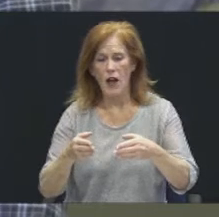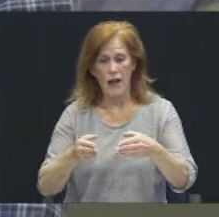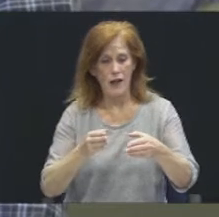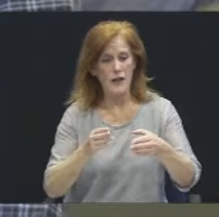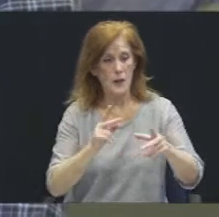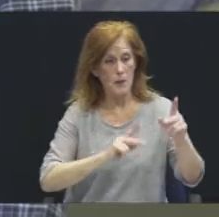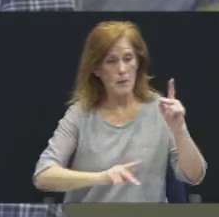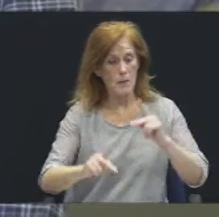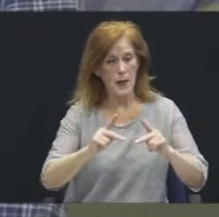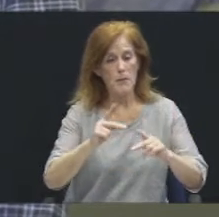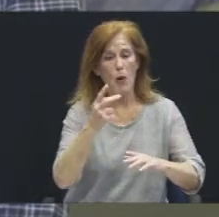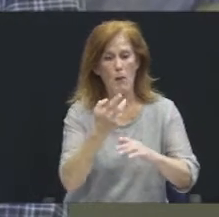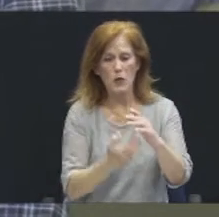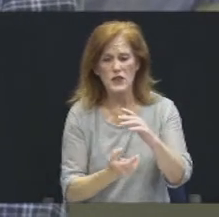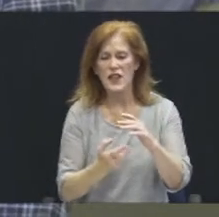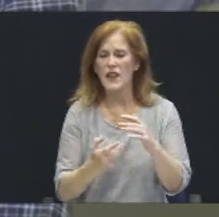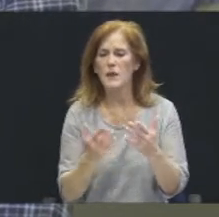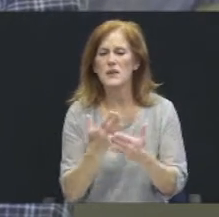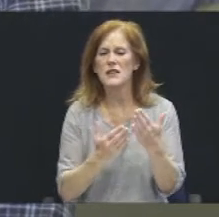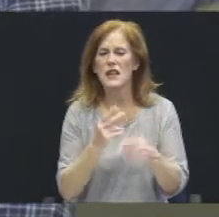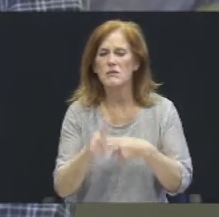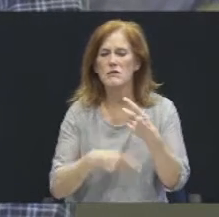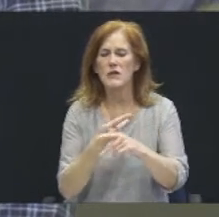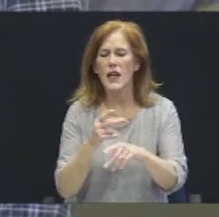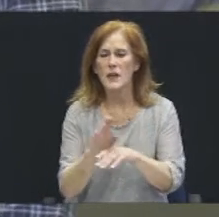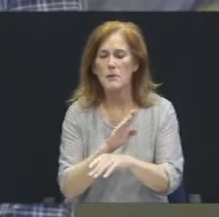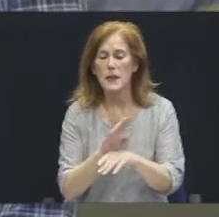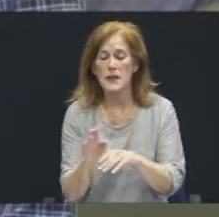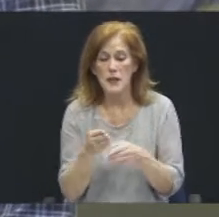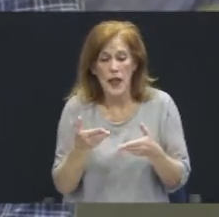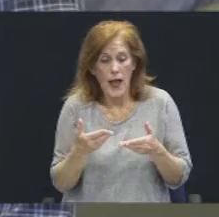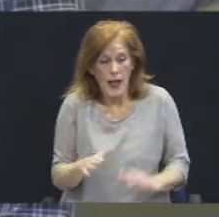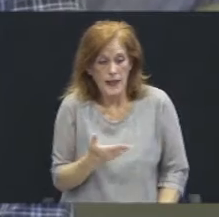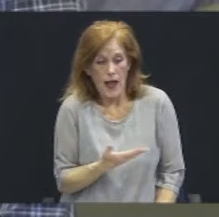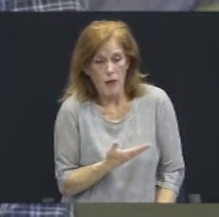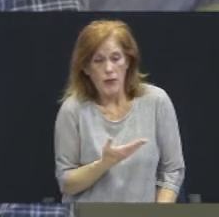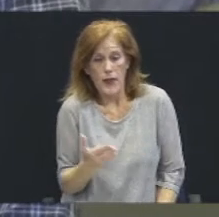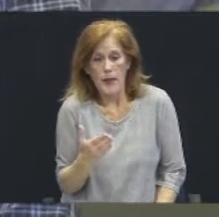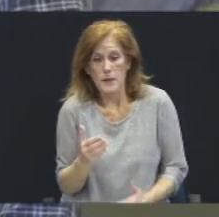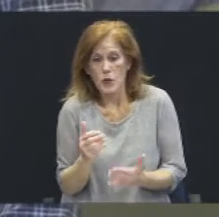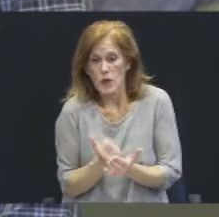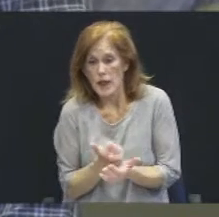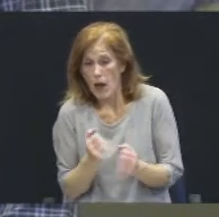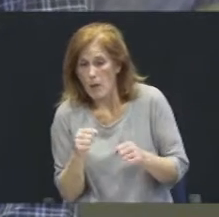individuals within a business to give them an opportunity to